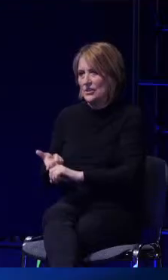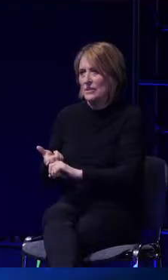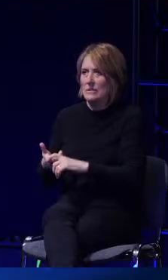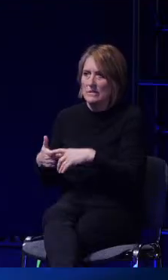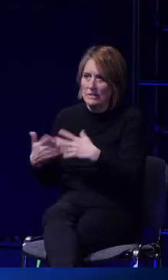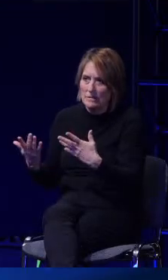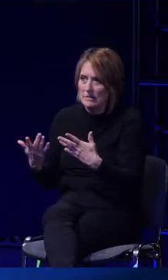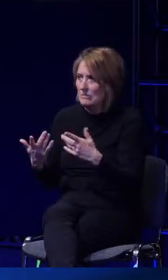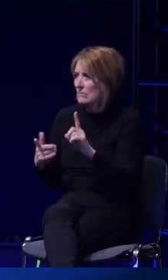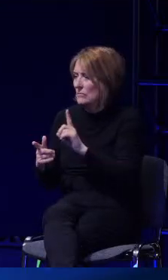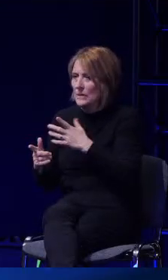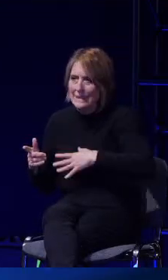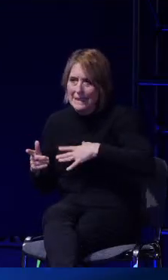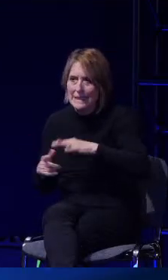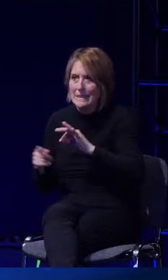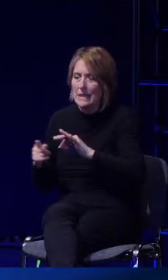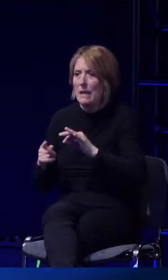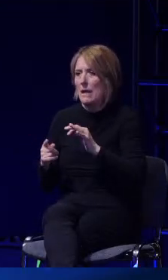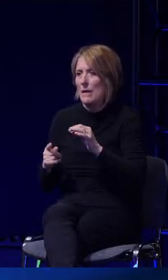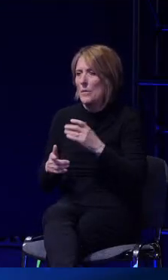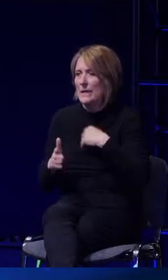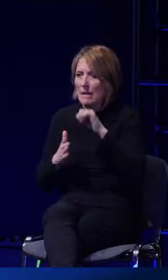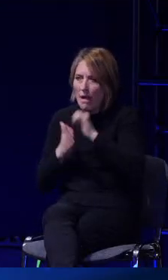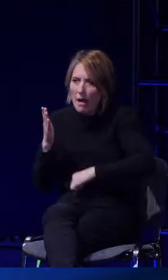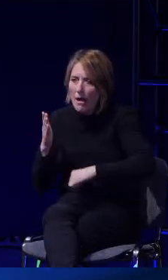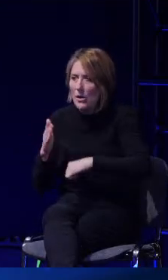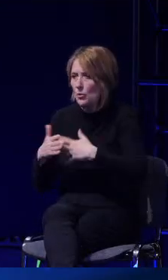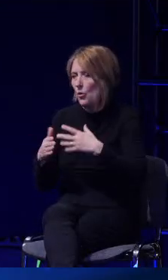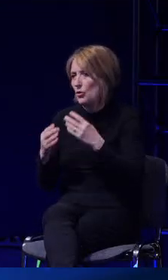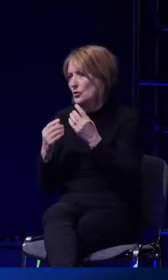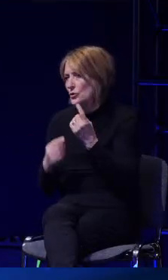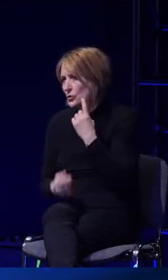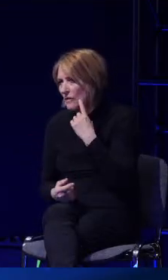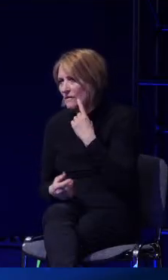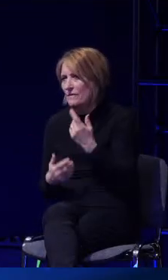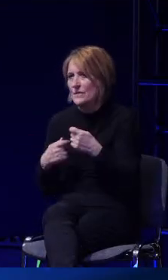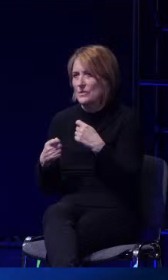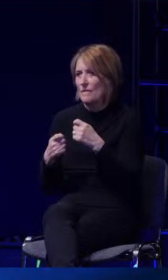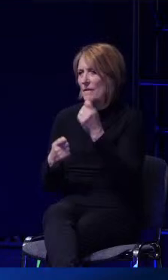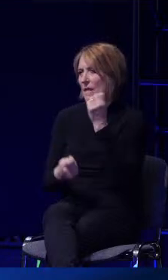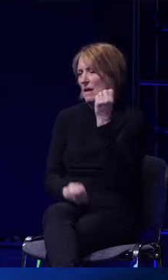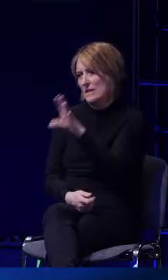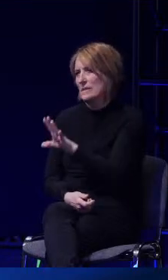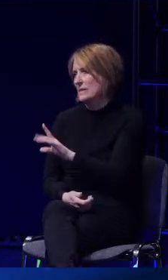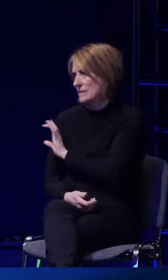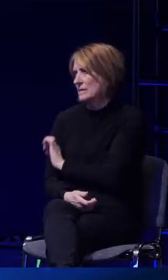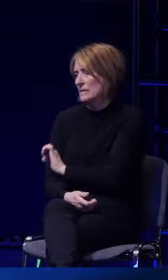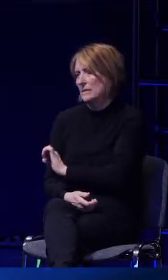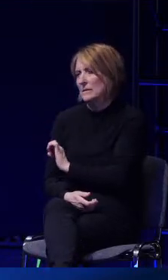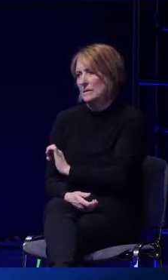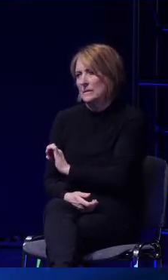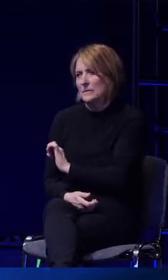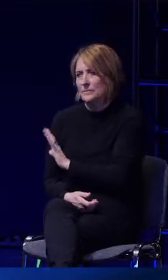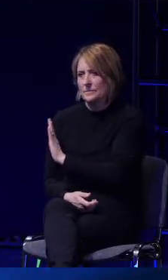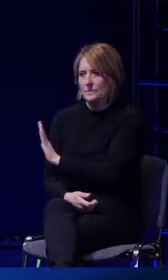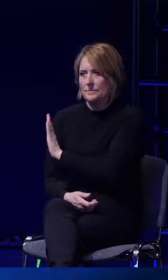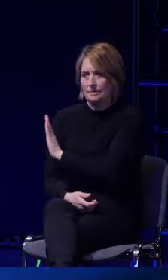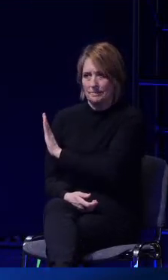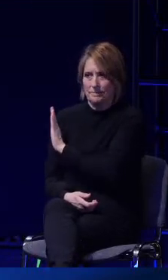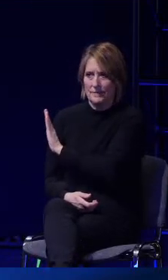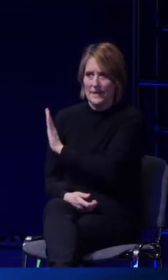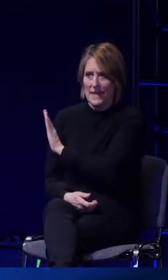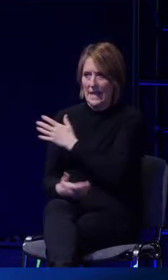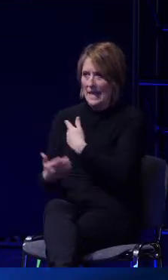It's just sort of hard light, soft light, and these guys have to actually work with the fixtures. They're the ones who have to